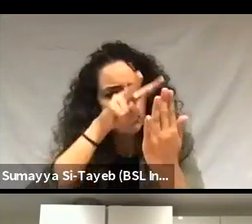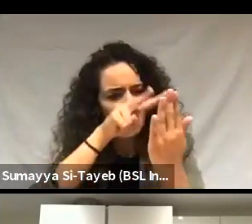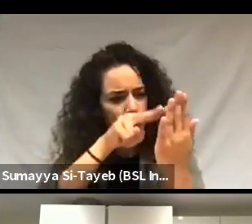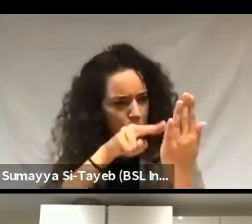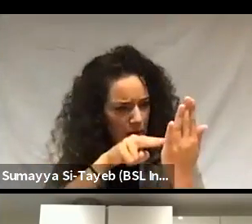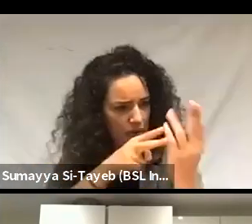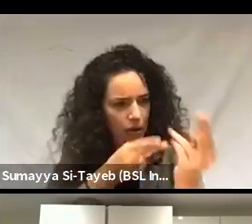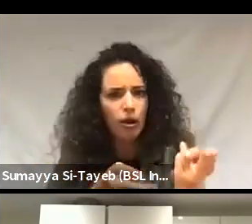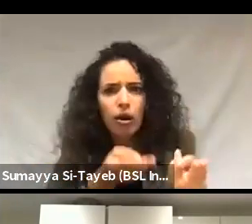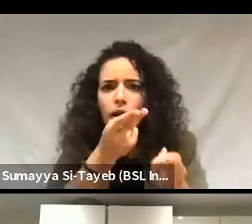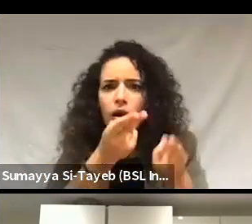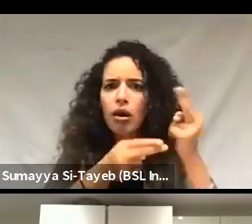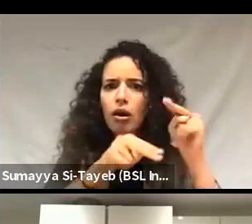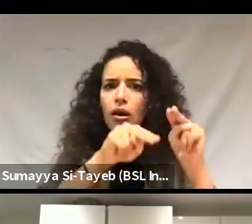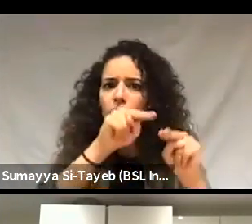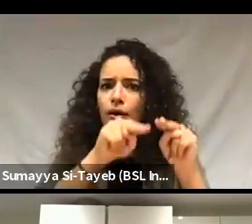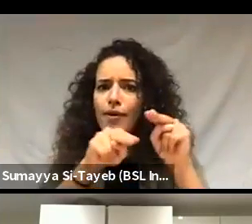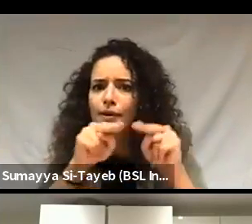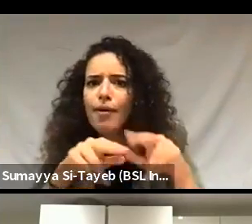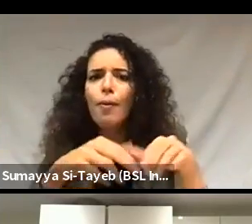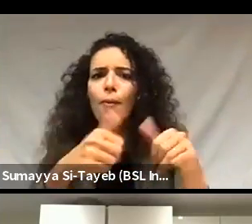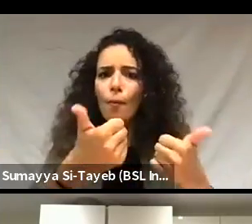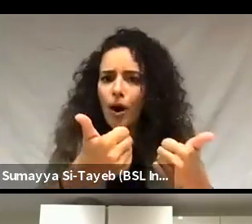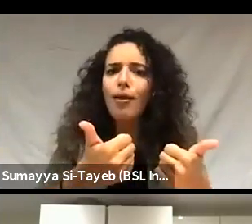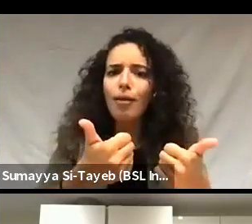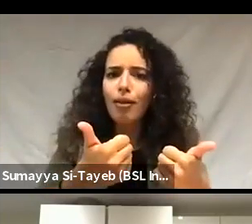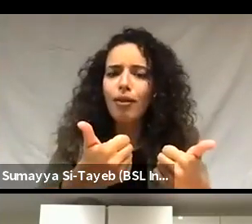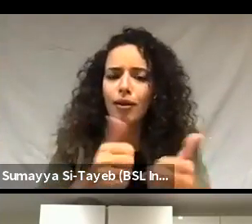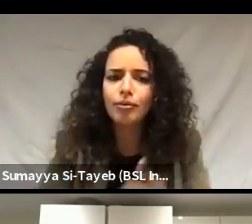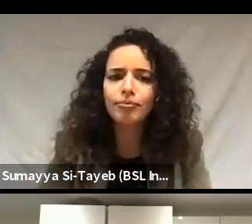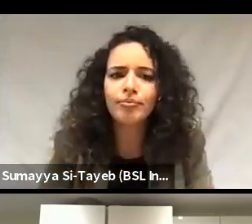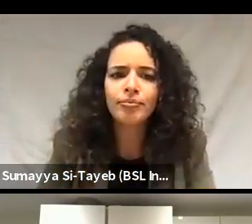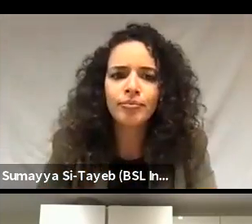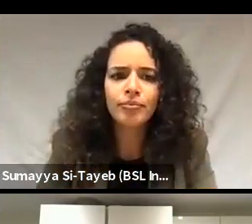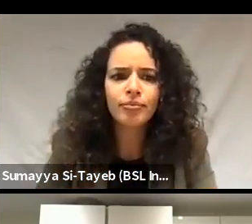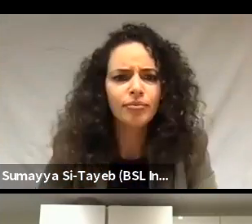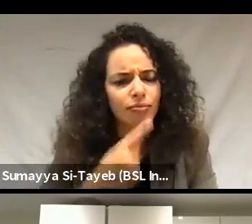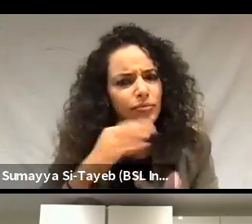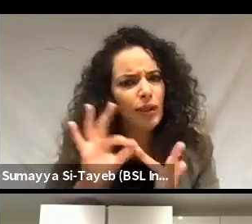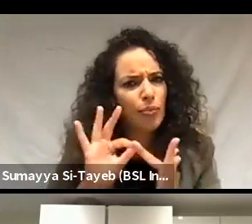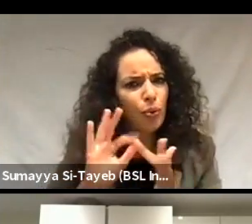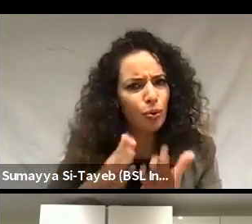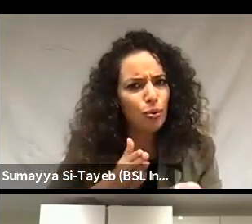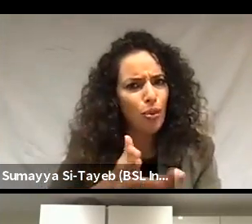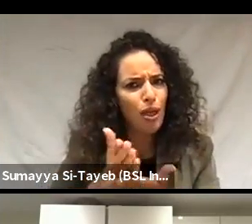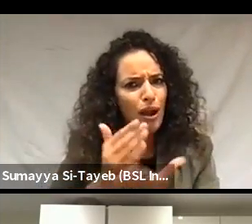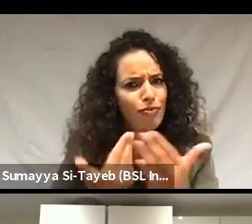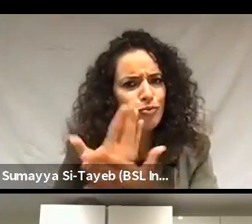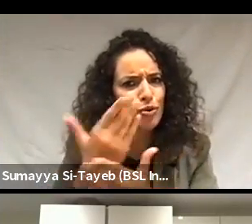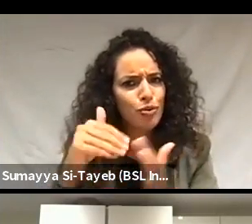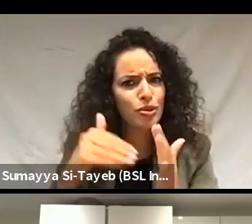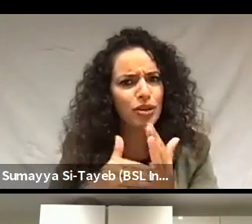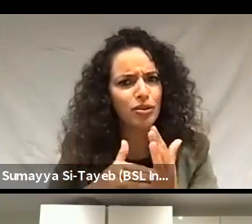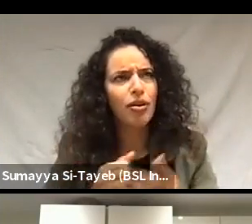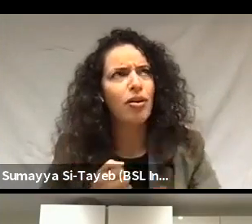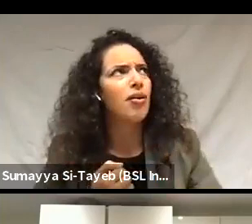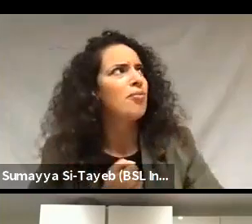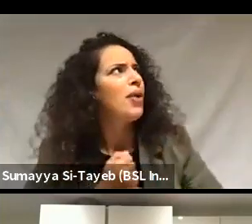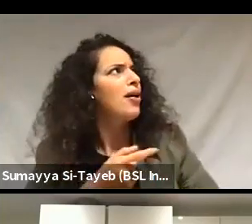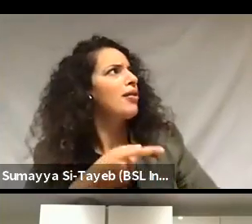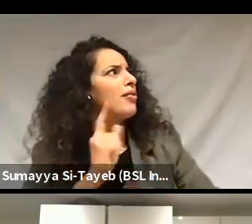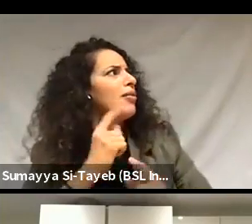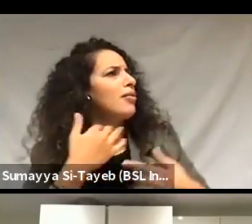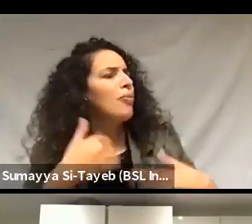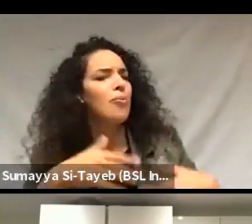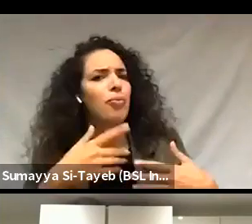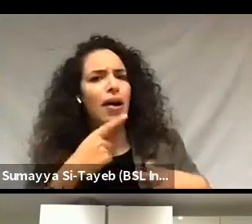of them. Paul, are you speaking to us live from New Zealand? Yes, I am. My God, I think you get the